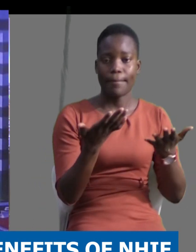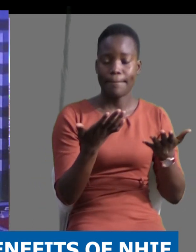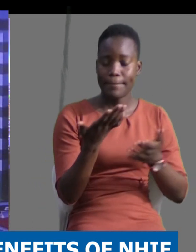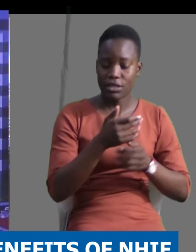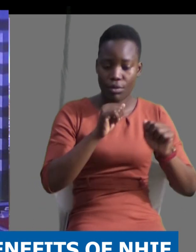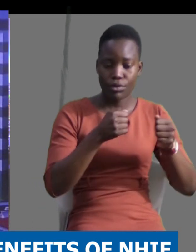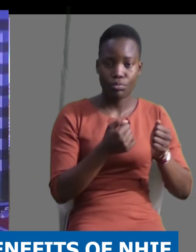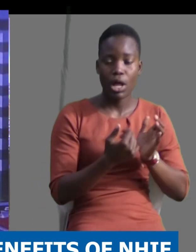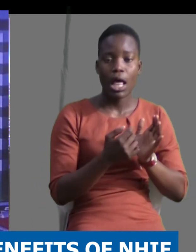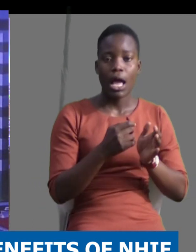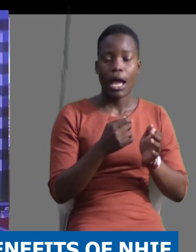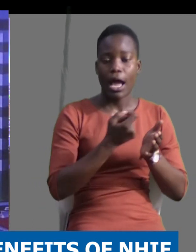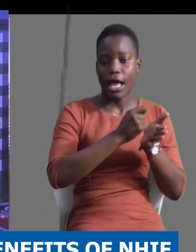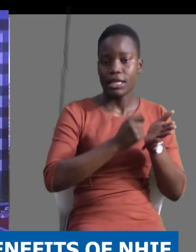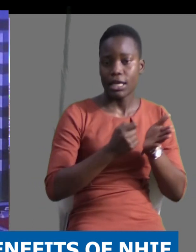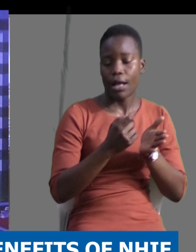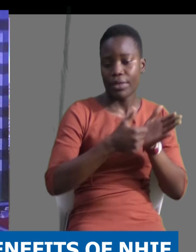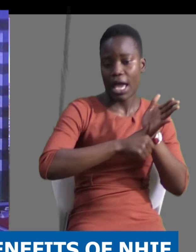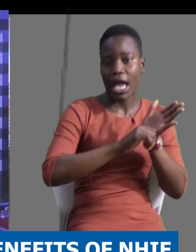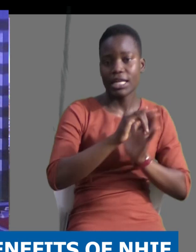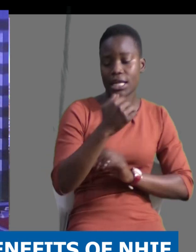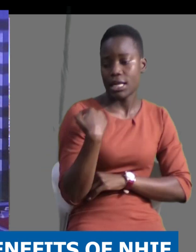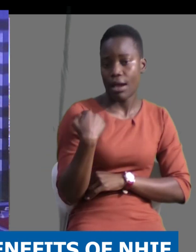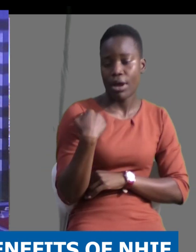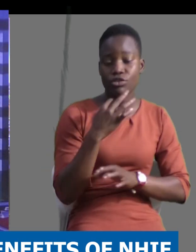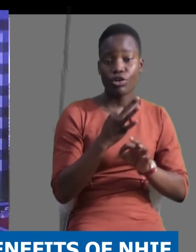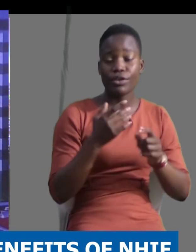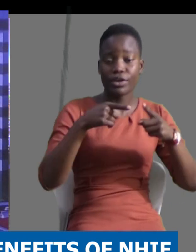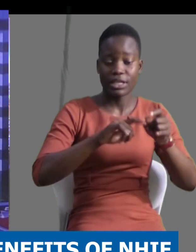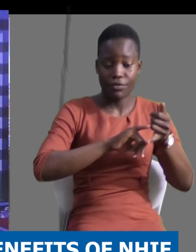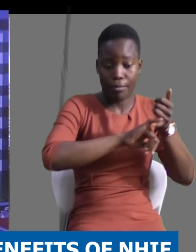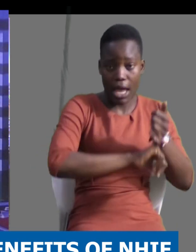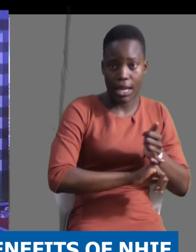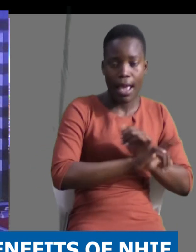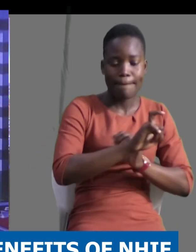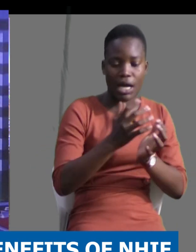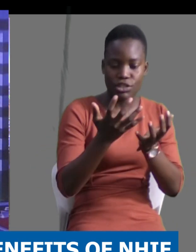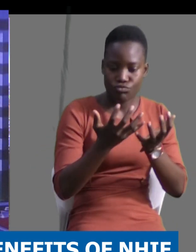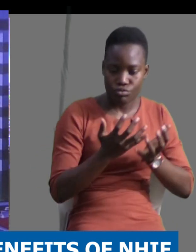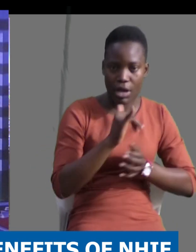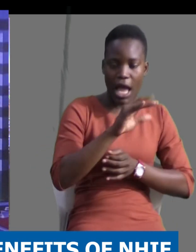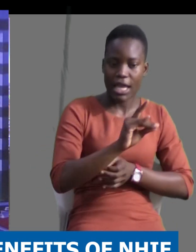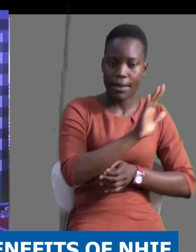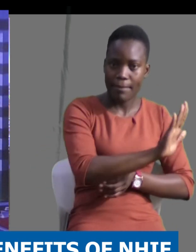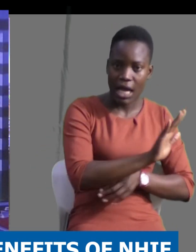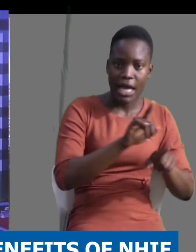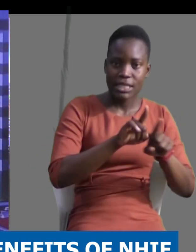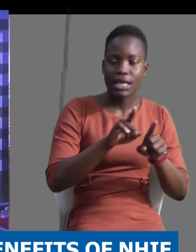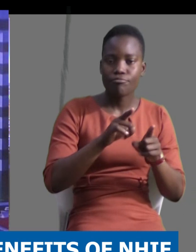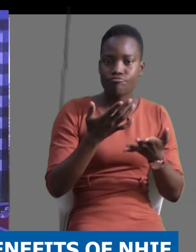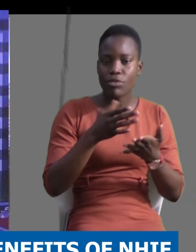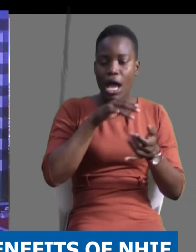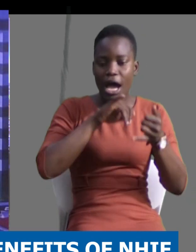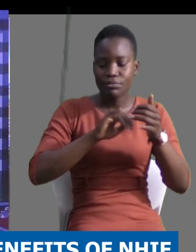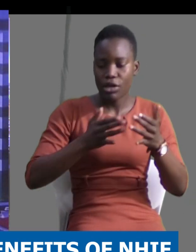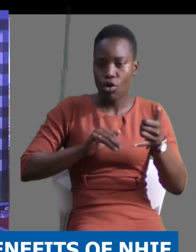website or anywhere, you can always put the ID number. So if you're married, you come with your ID card, the spouse ID